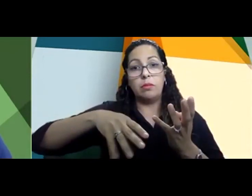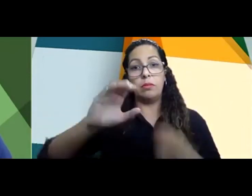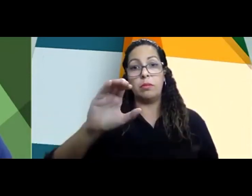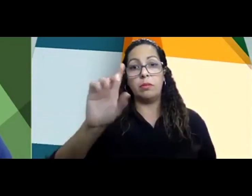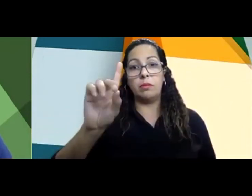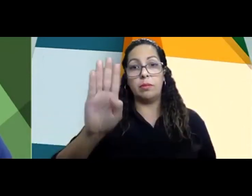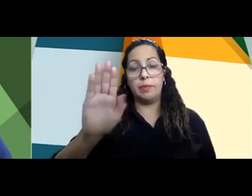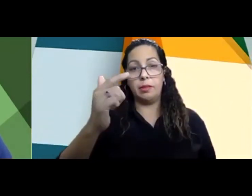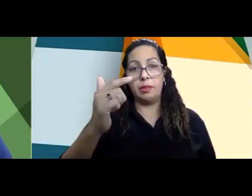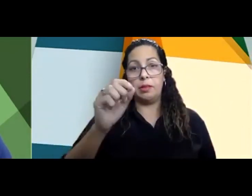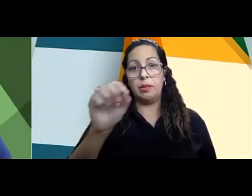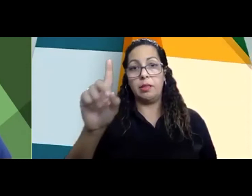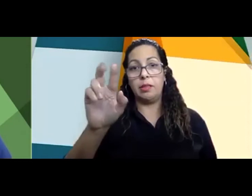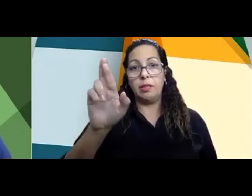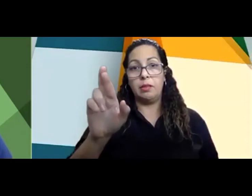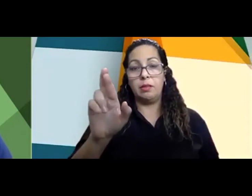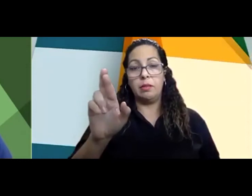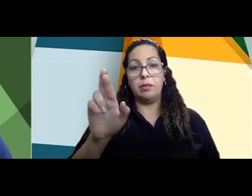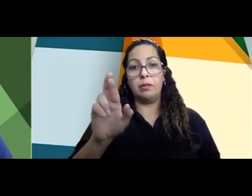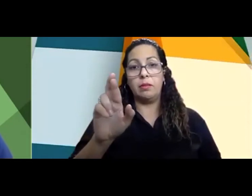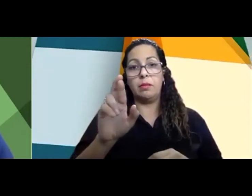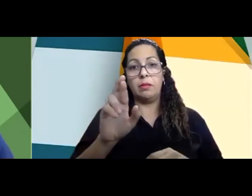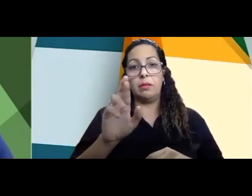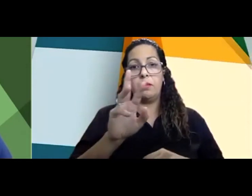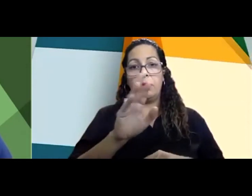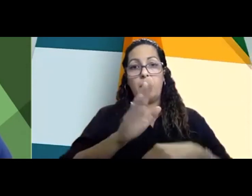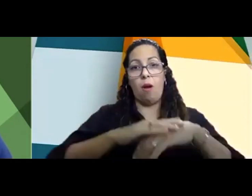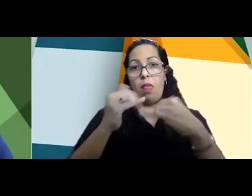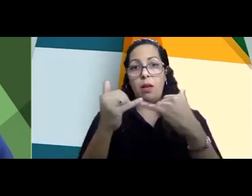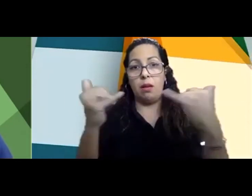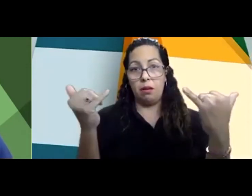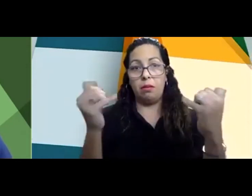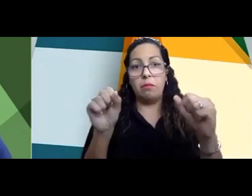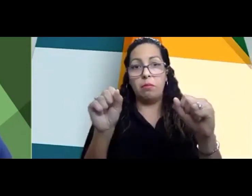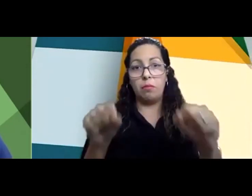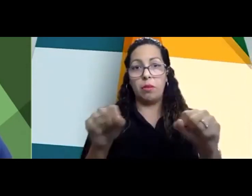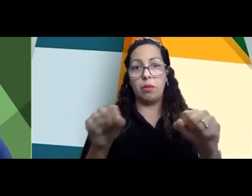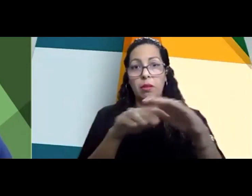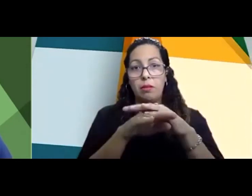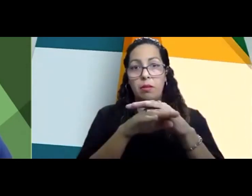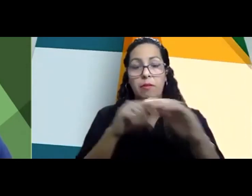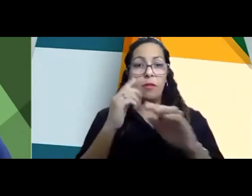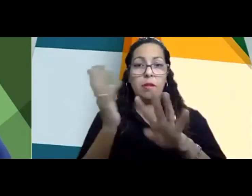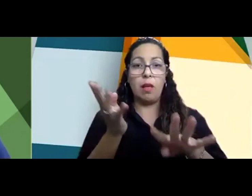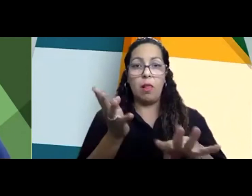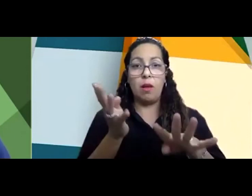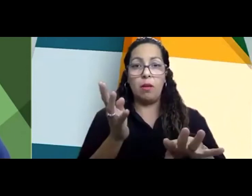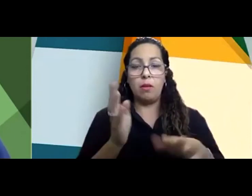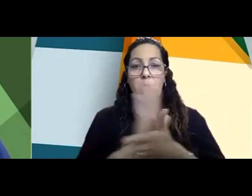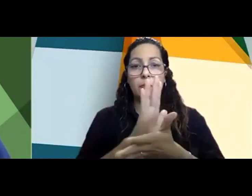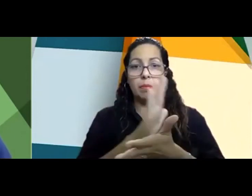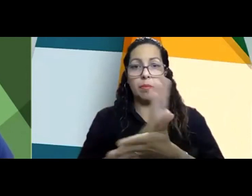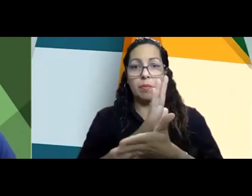CDBG-DR program website. You may reach that or download the document through